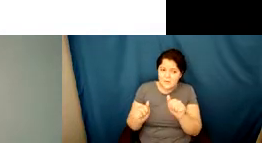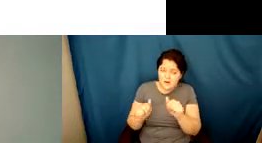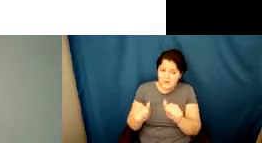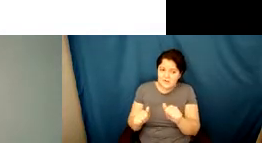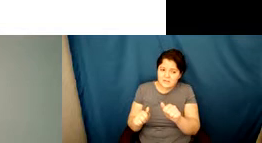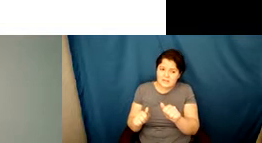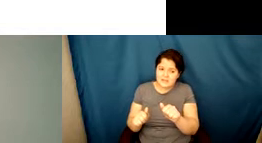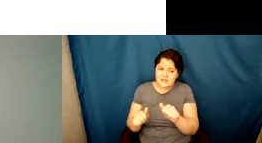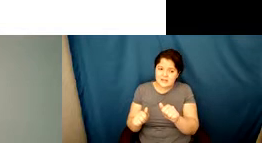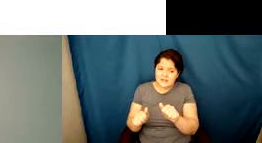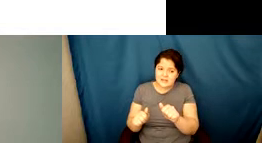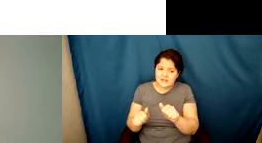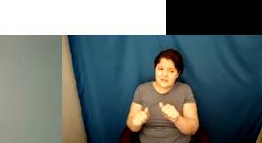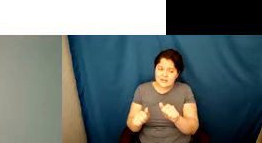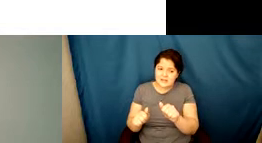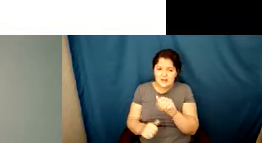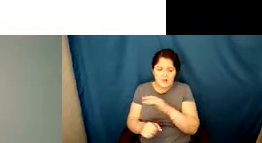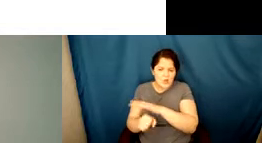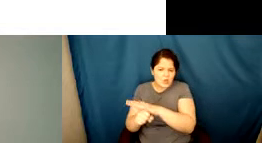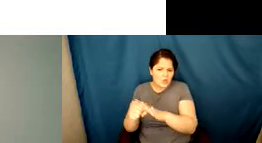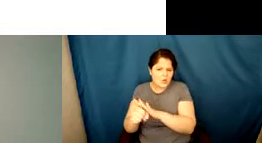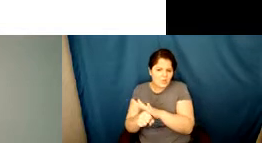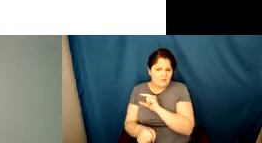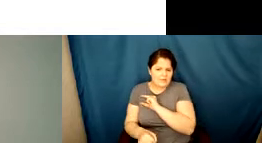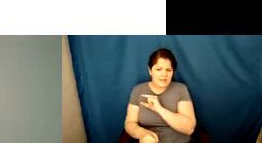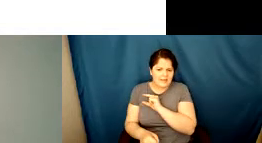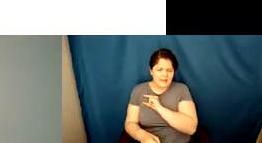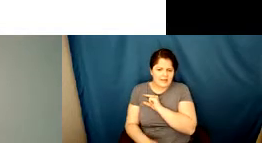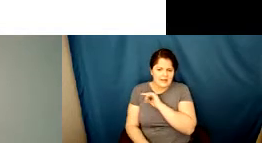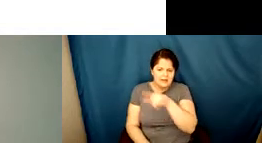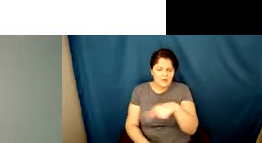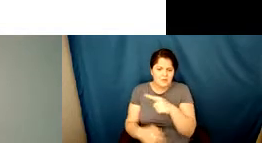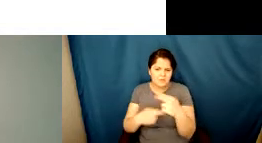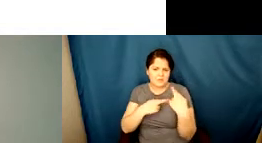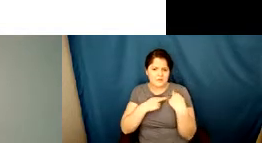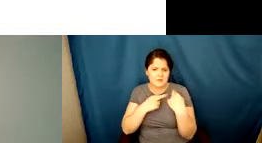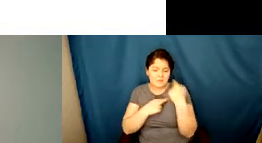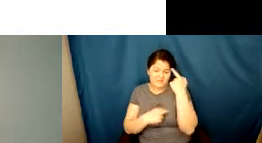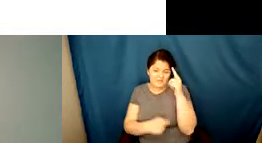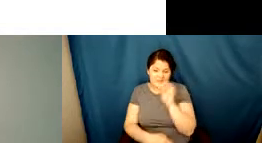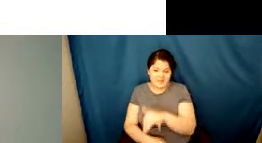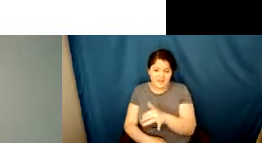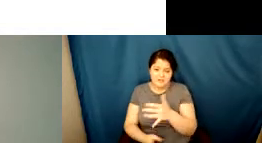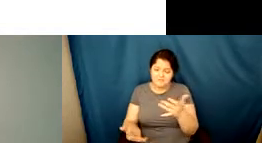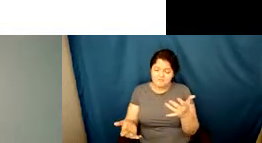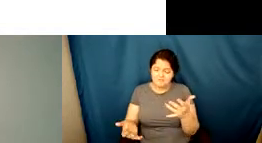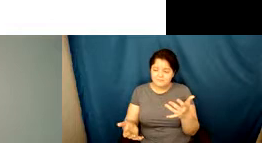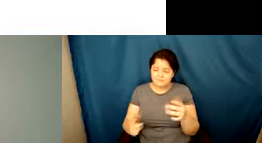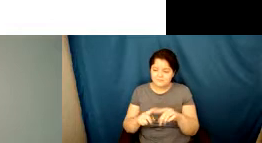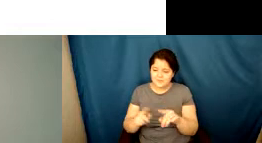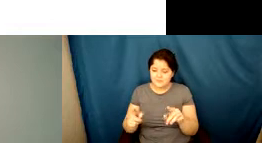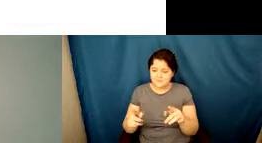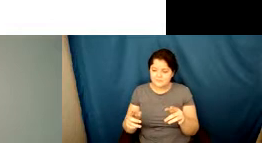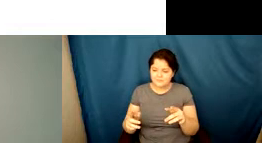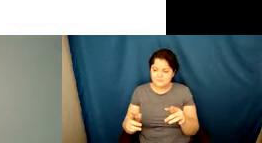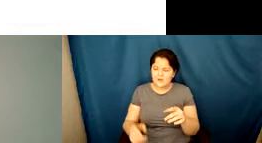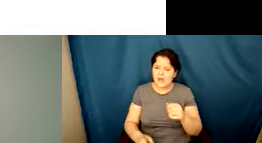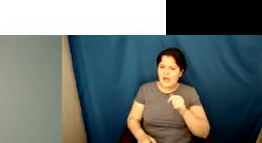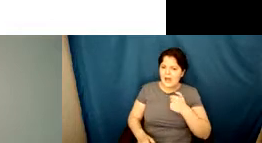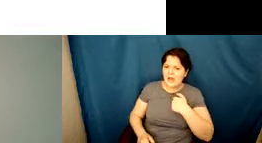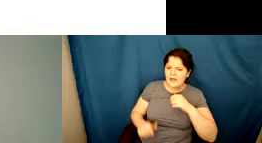probably be the local police would be responsible for that, but yeah, I can